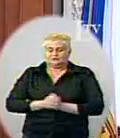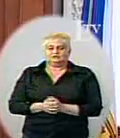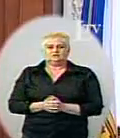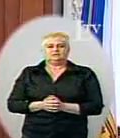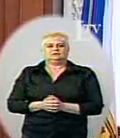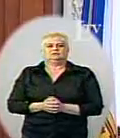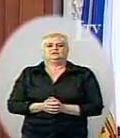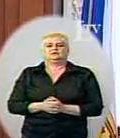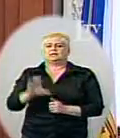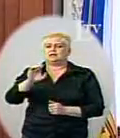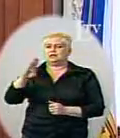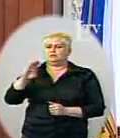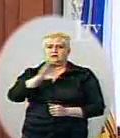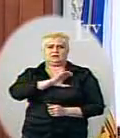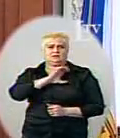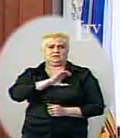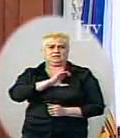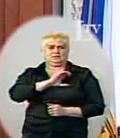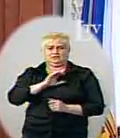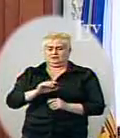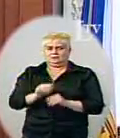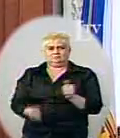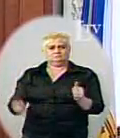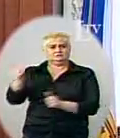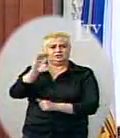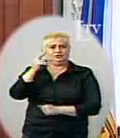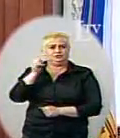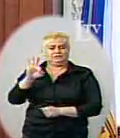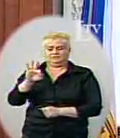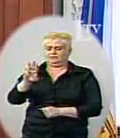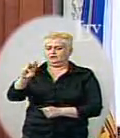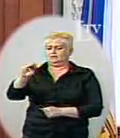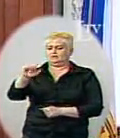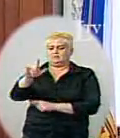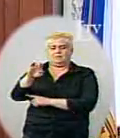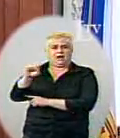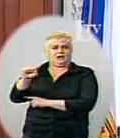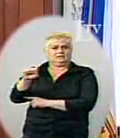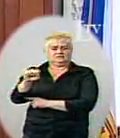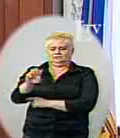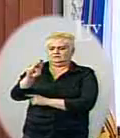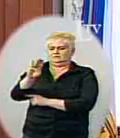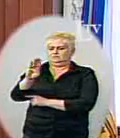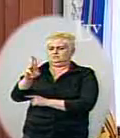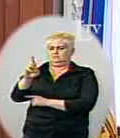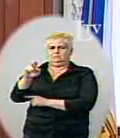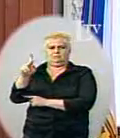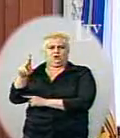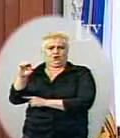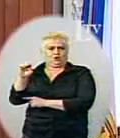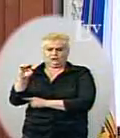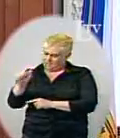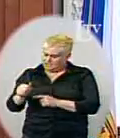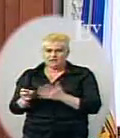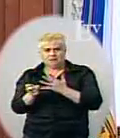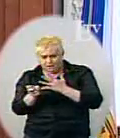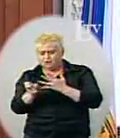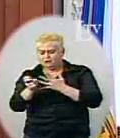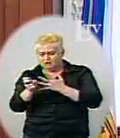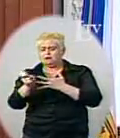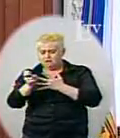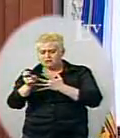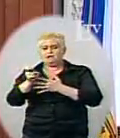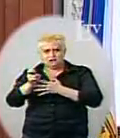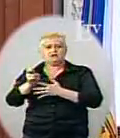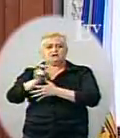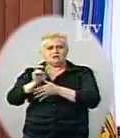Regional Police Service Chief Miles Burke, a community leader who worked his way up through the ranks and served the people of Cape